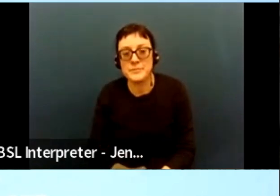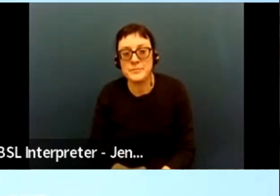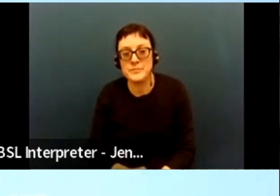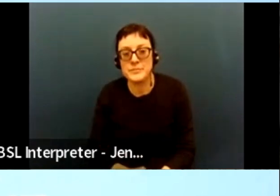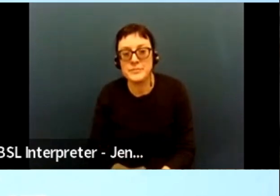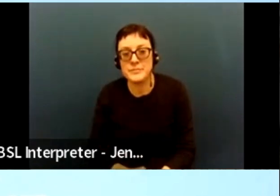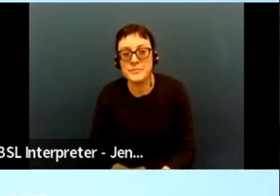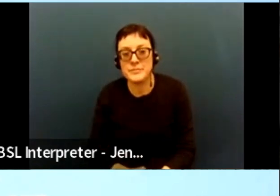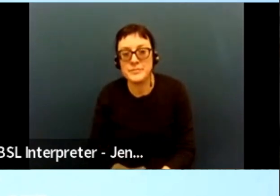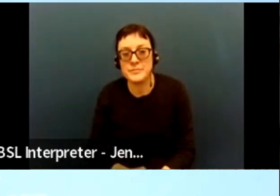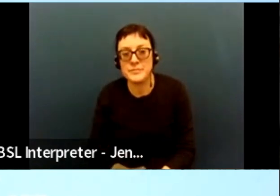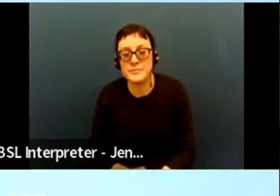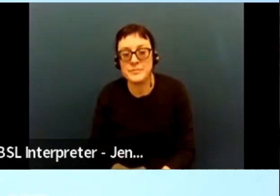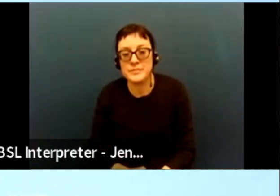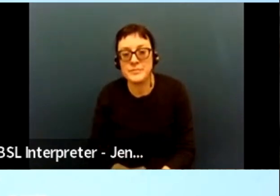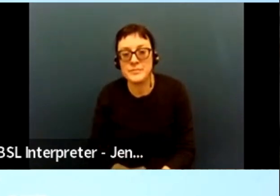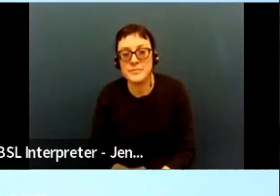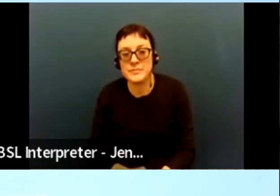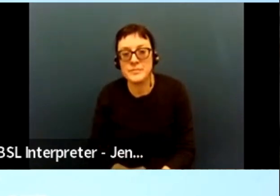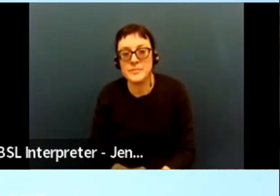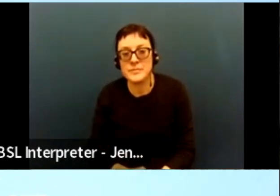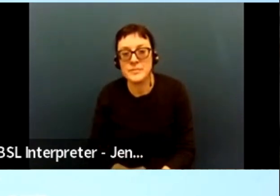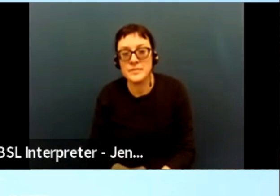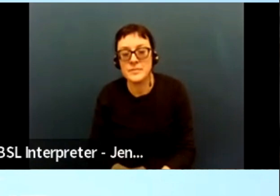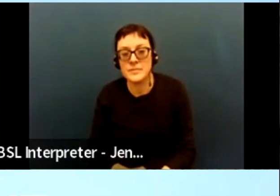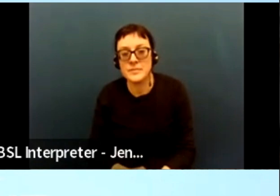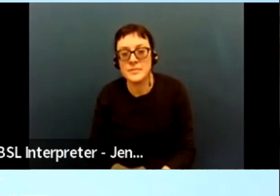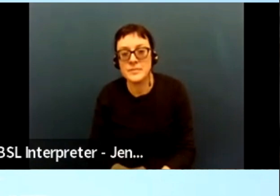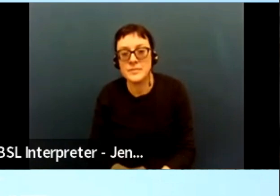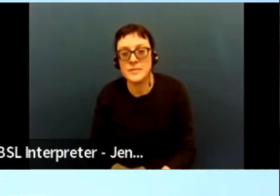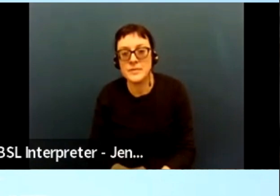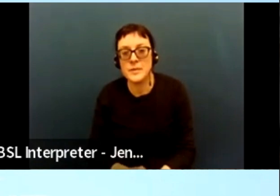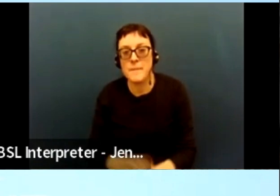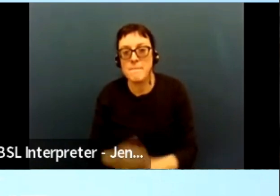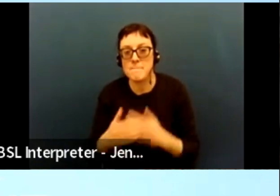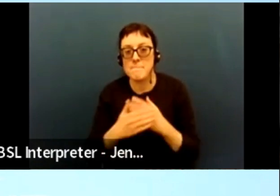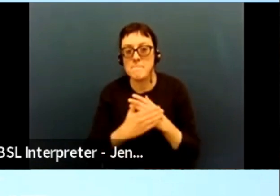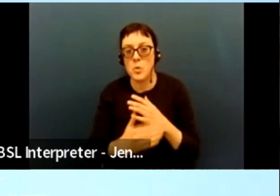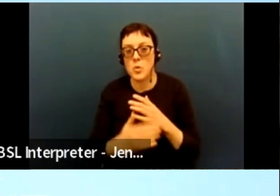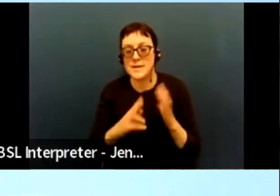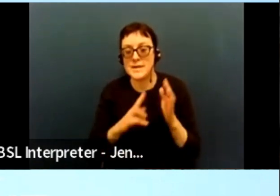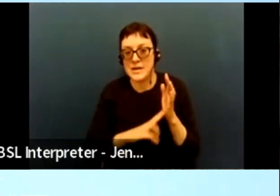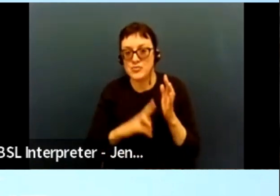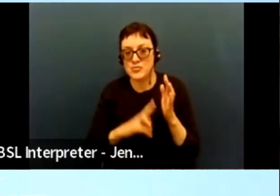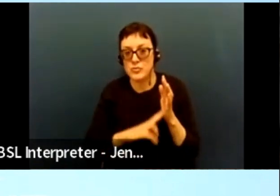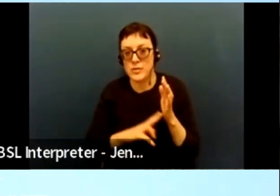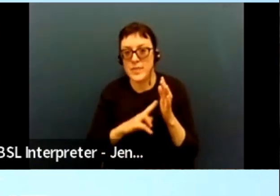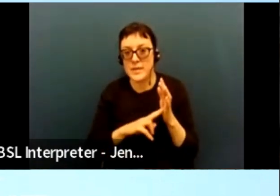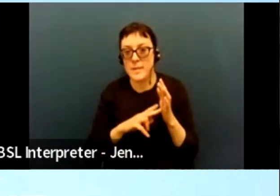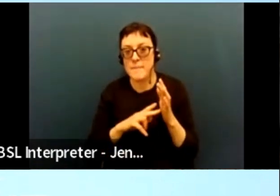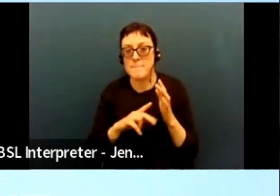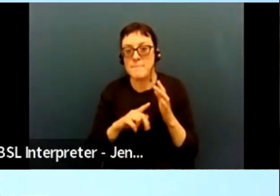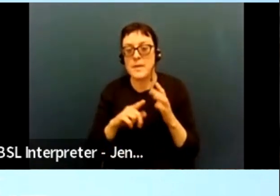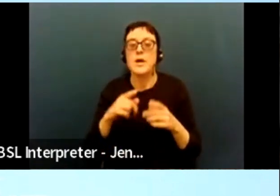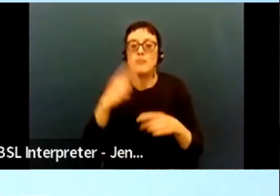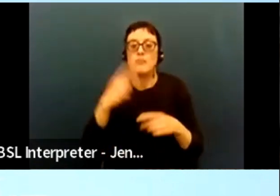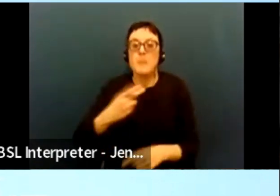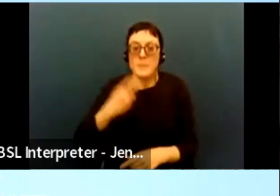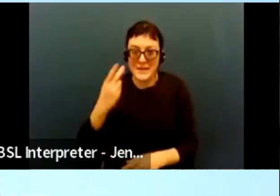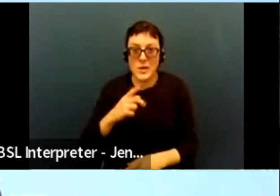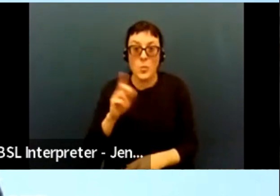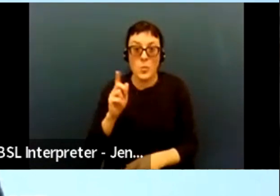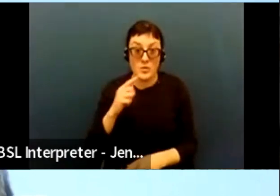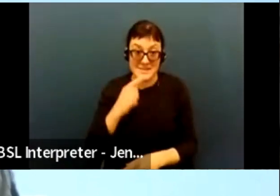in Shakespeare, you know, massive forces of nature free people to explore gender